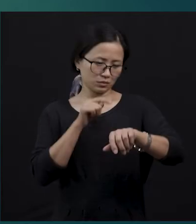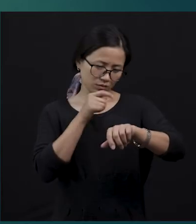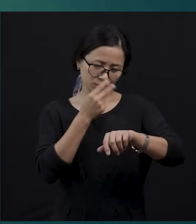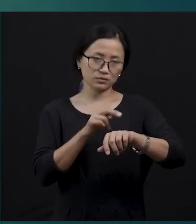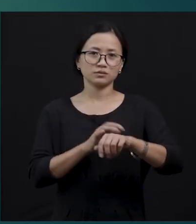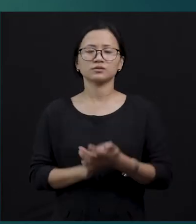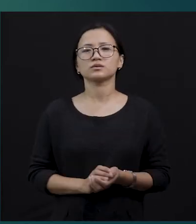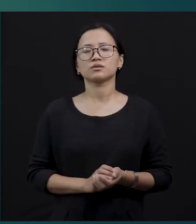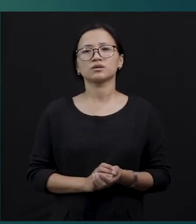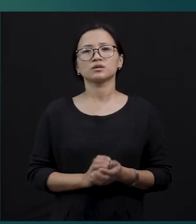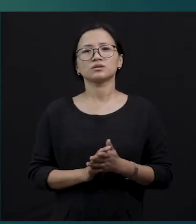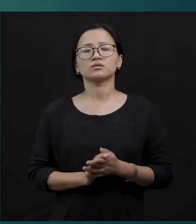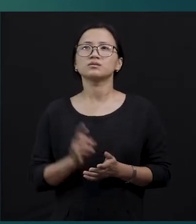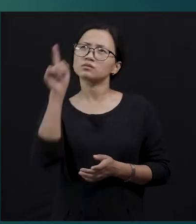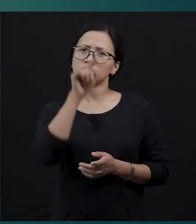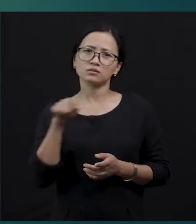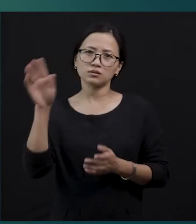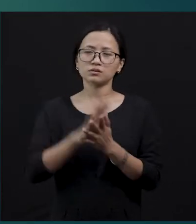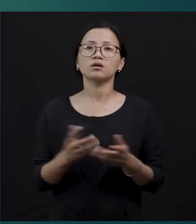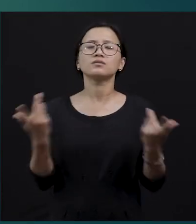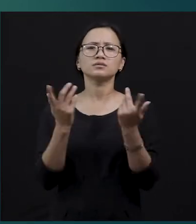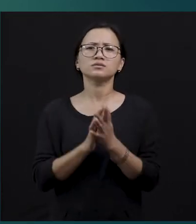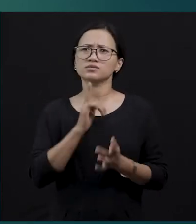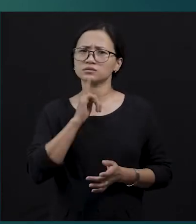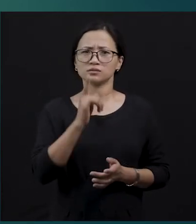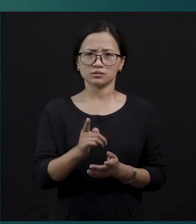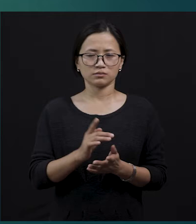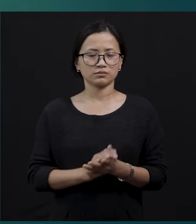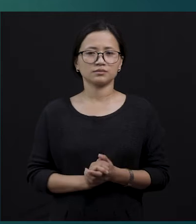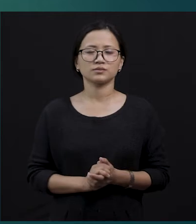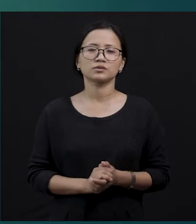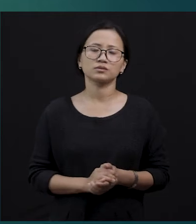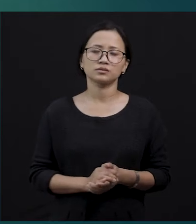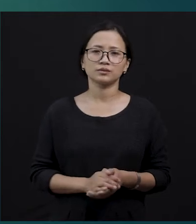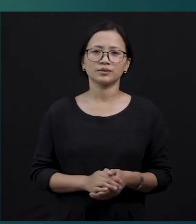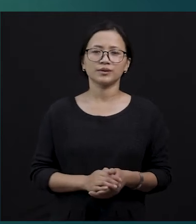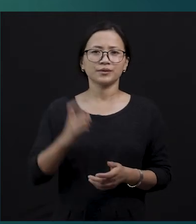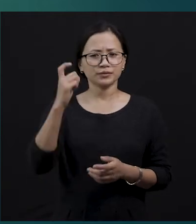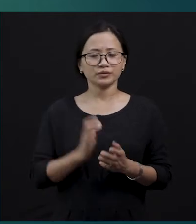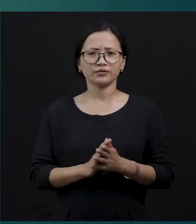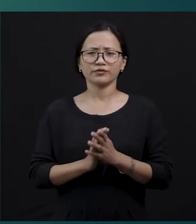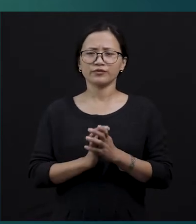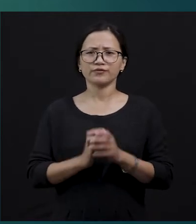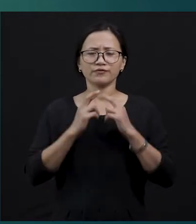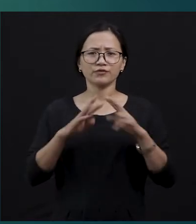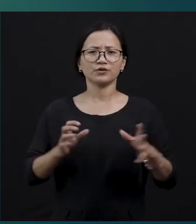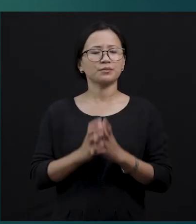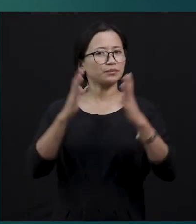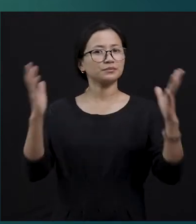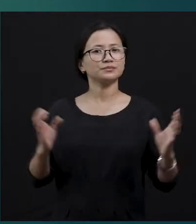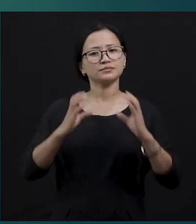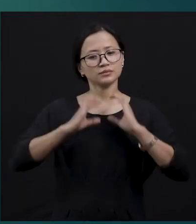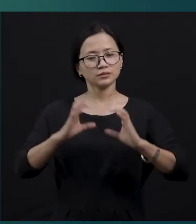look in the watch or the clock, how you will tell them, right? So you need to be very much careful about